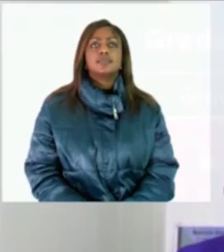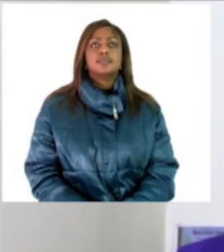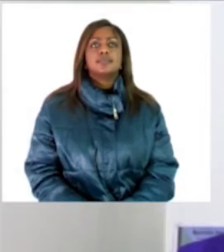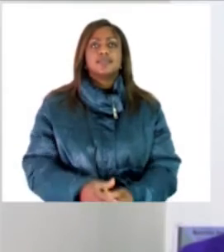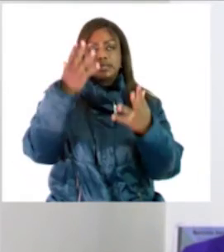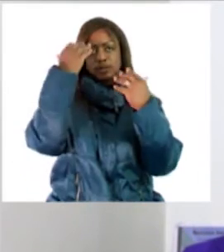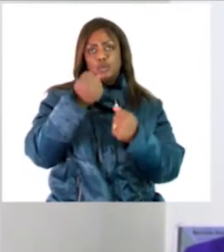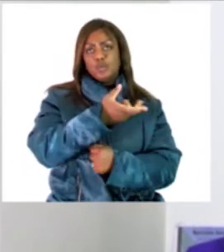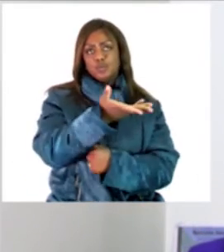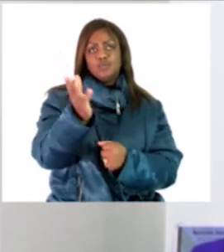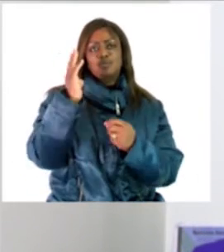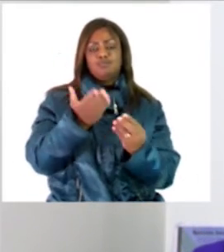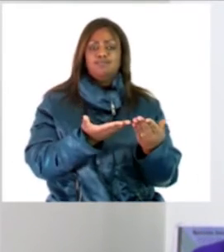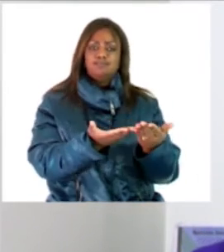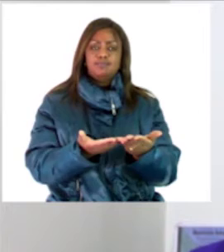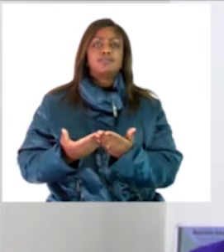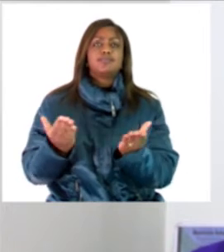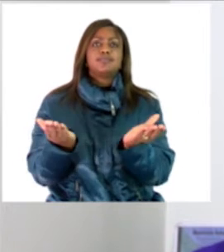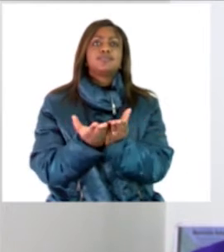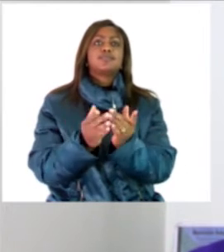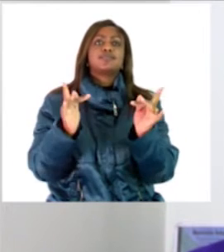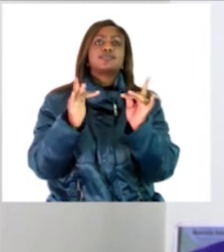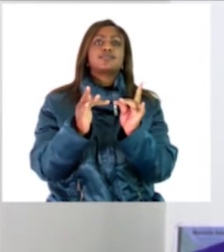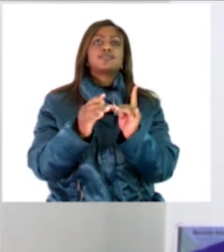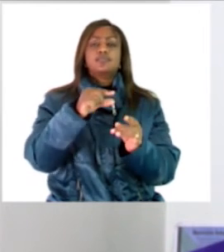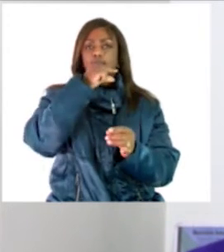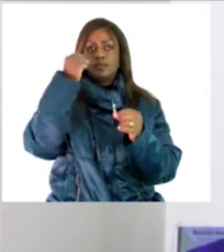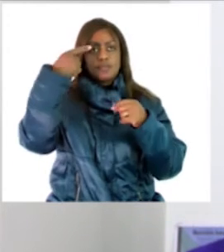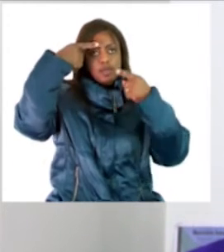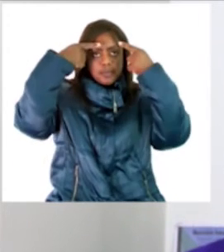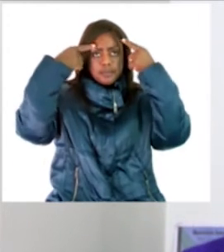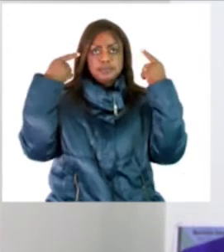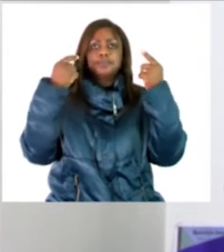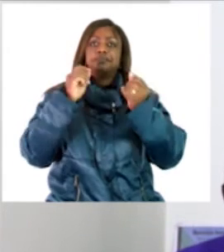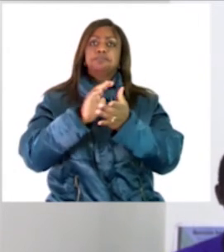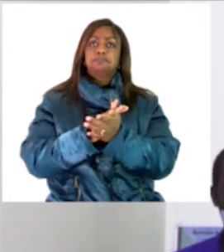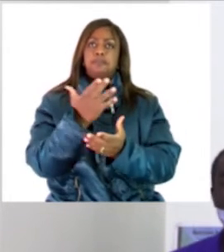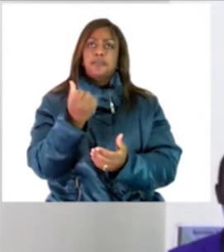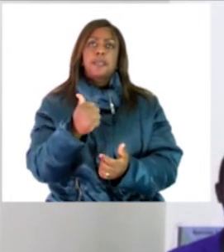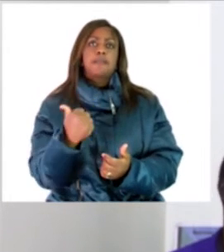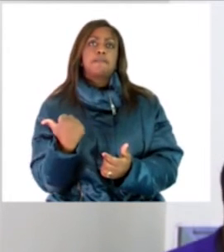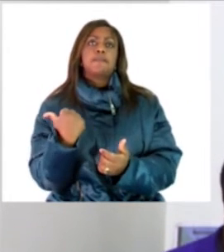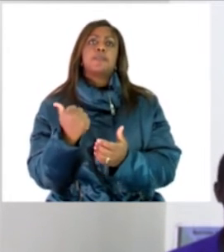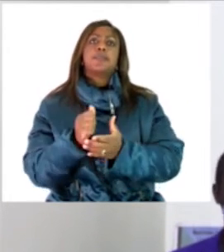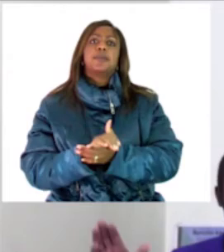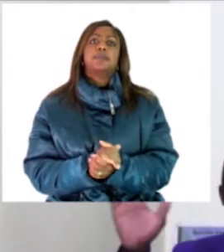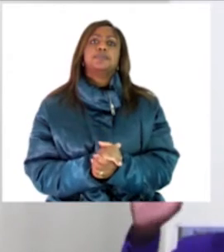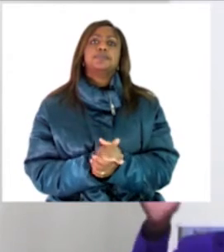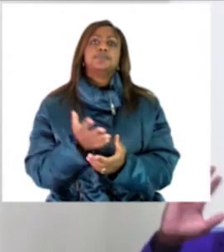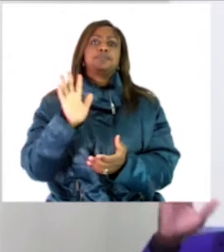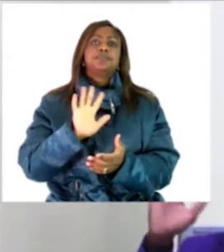Hello everybody, welcome to MyZone Online School. My name is Mr. Mario Tanasio Nanias. Let's welcome our friend